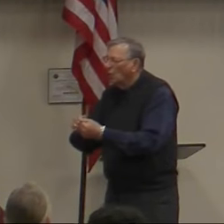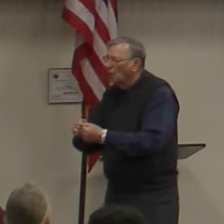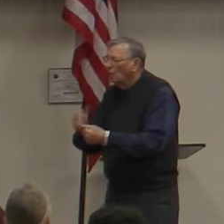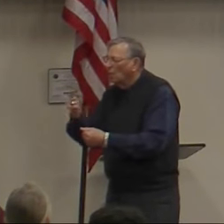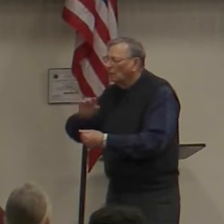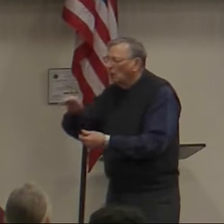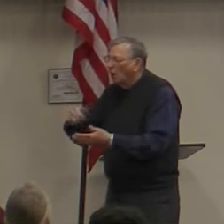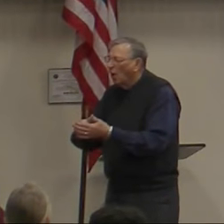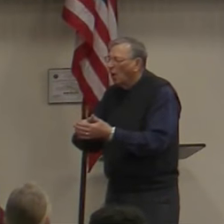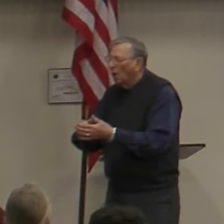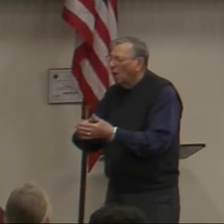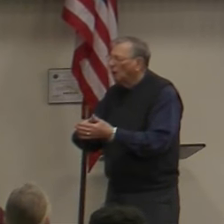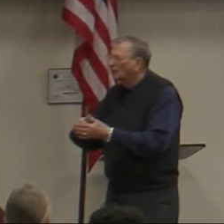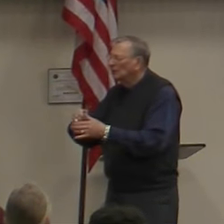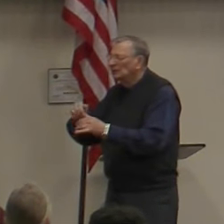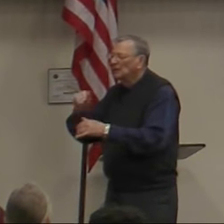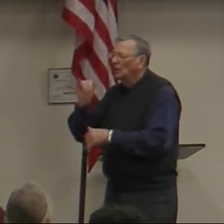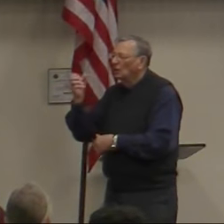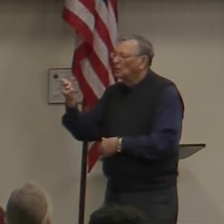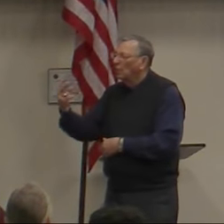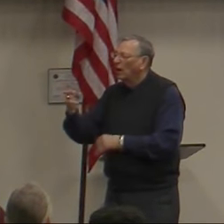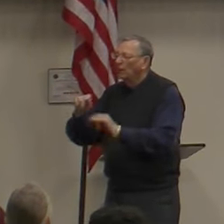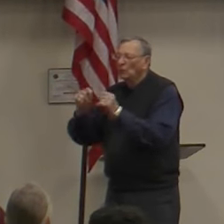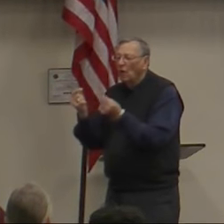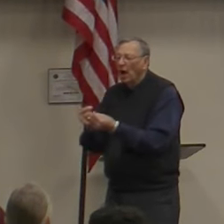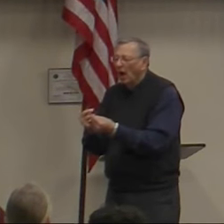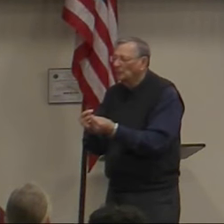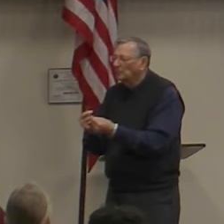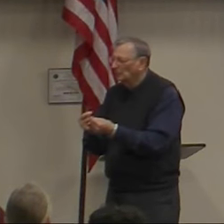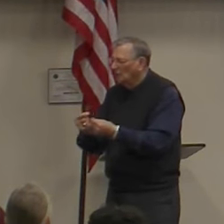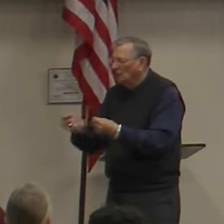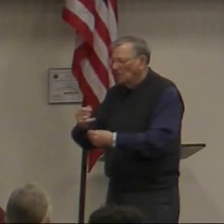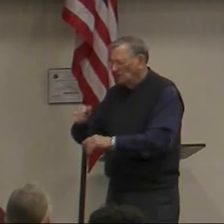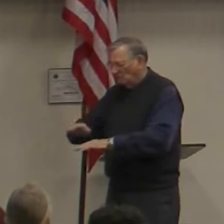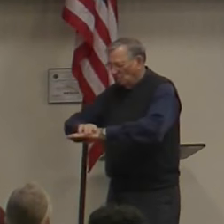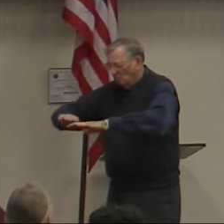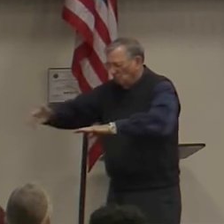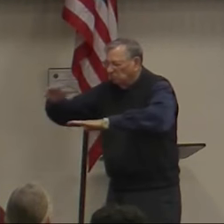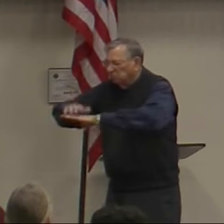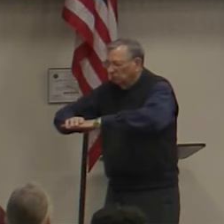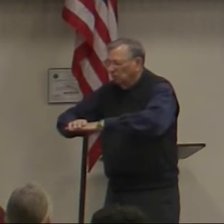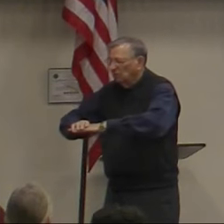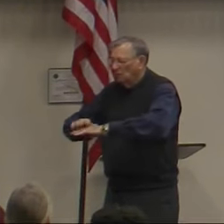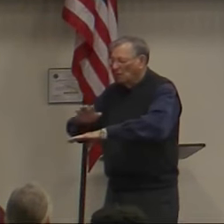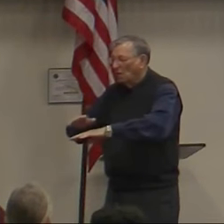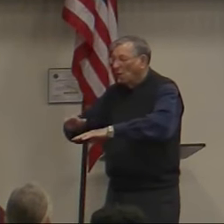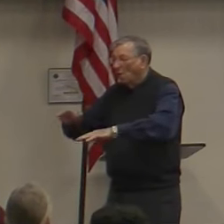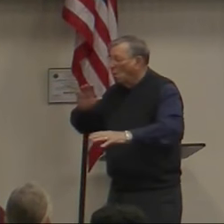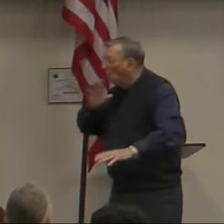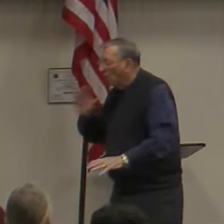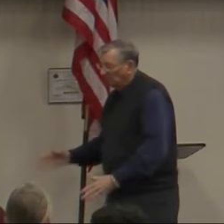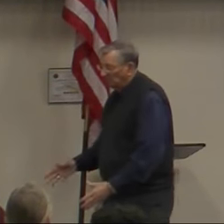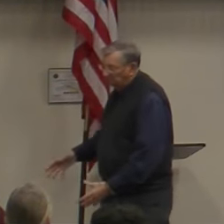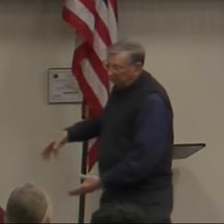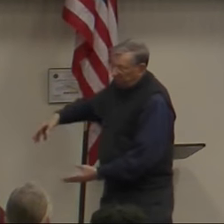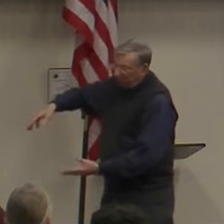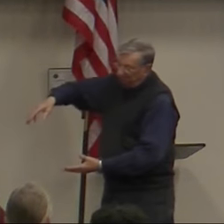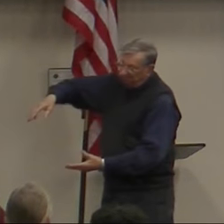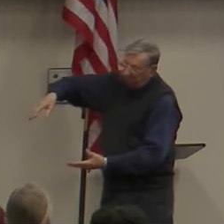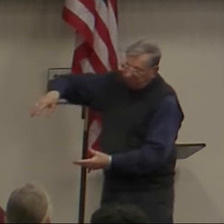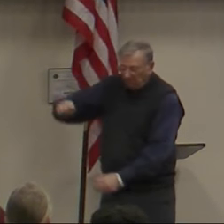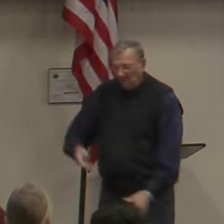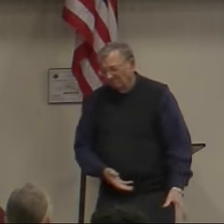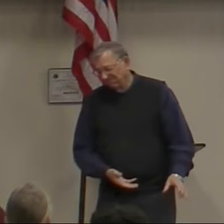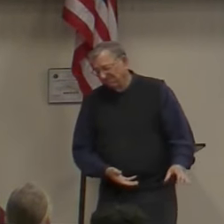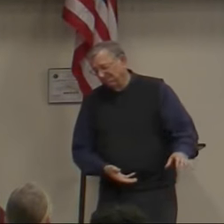all the children of Israel. He lays the wood out on top, lays the bull on top. And then he gets 4 pitchers of water in 3 different times, making